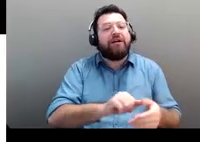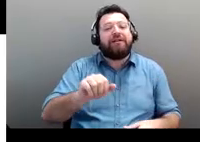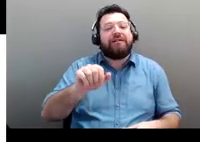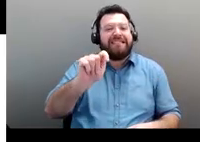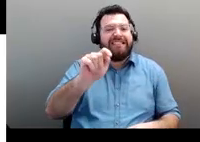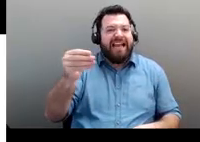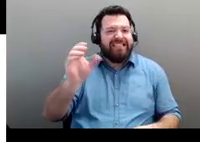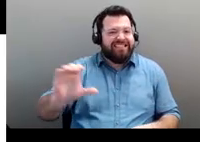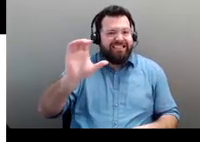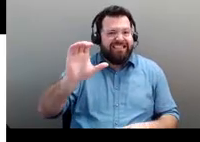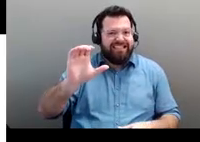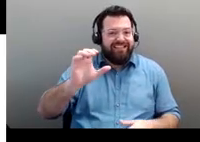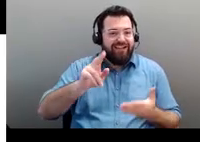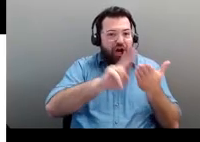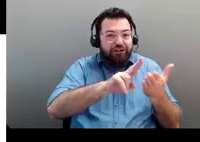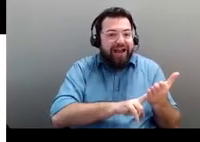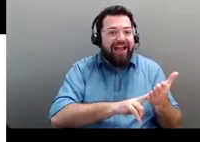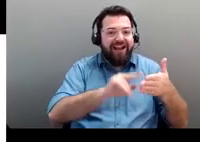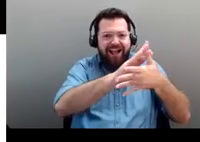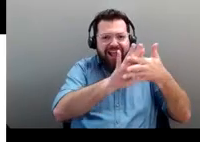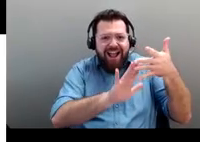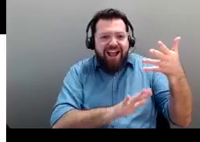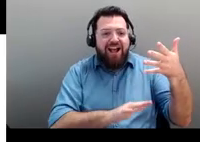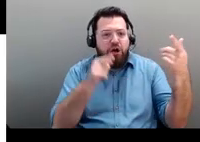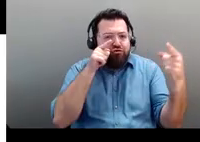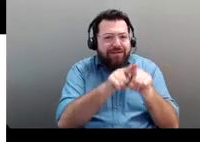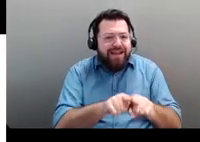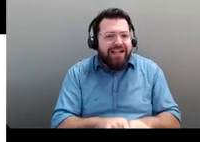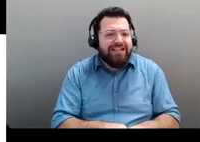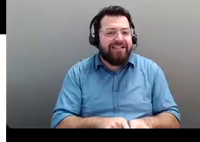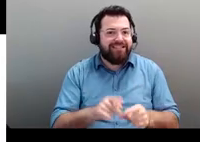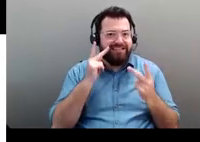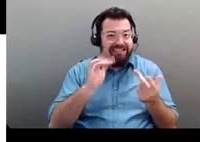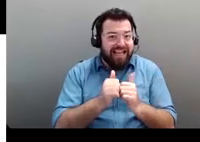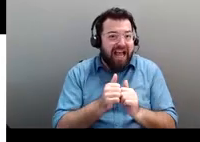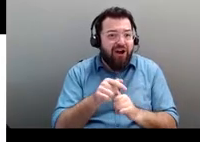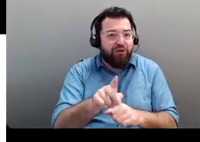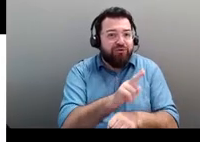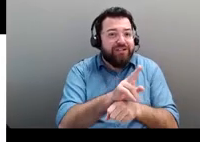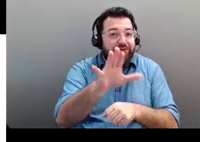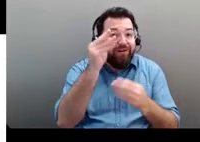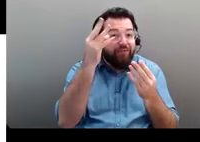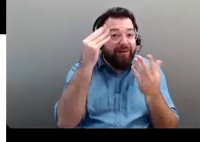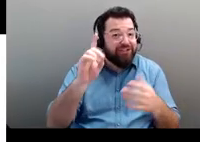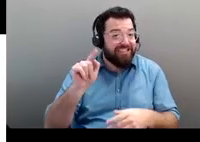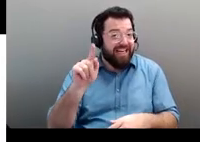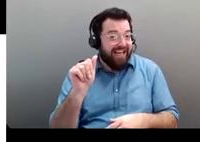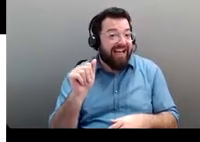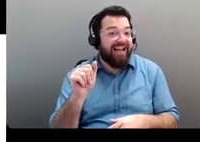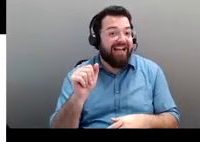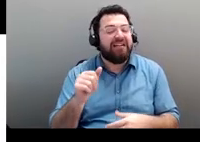to see what exactly is AI doing with your data. For the most part, they might use